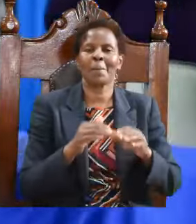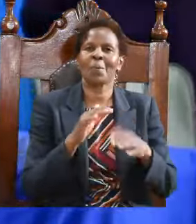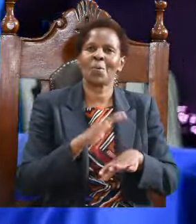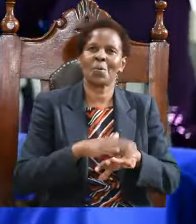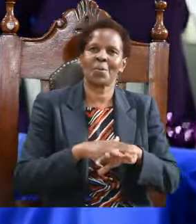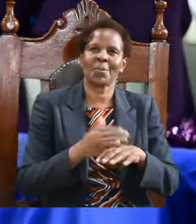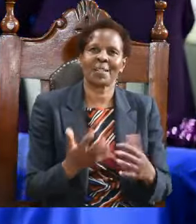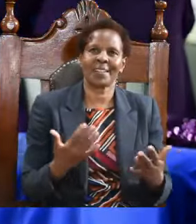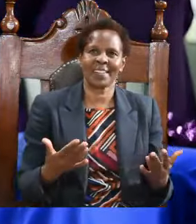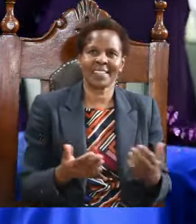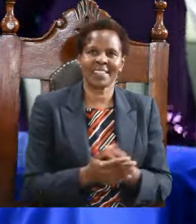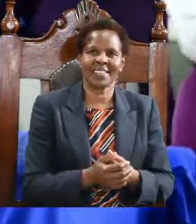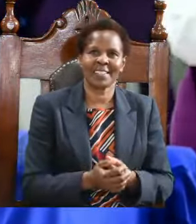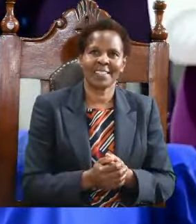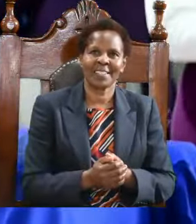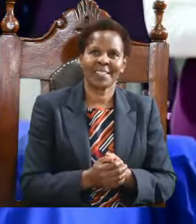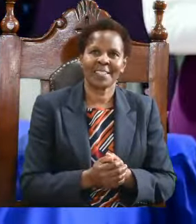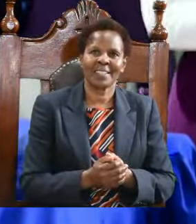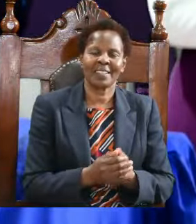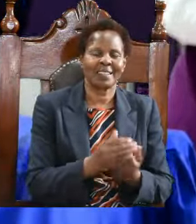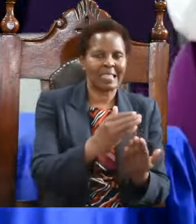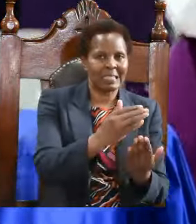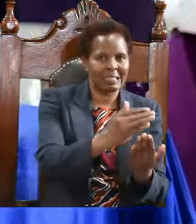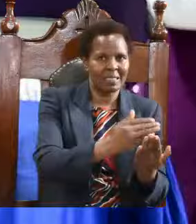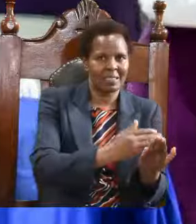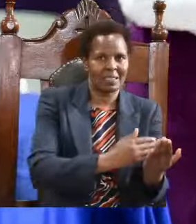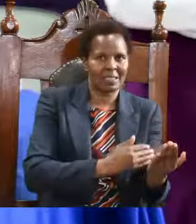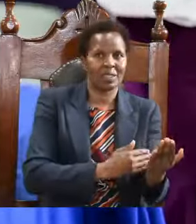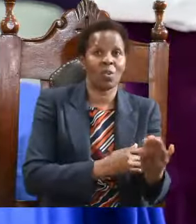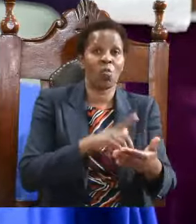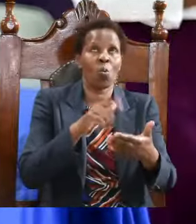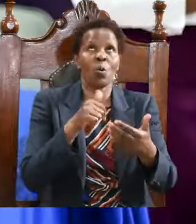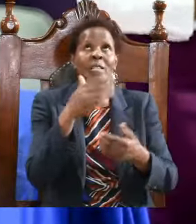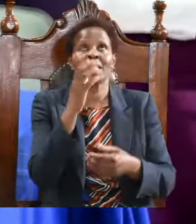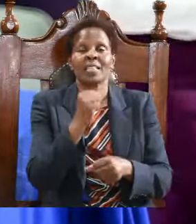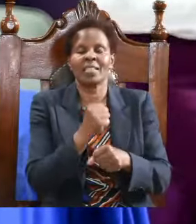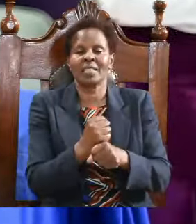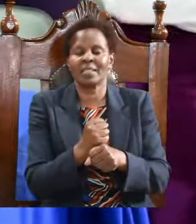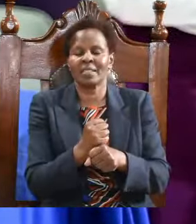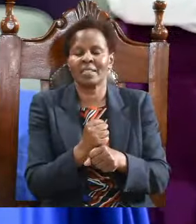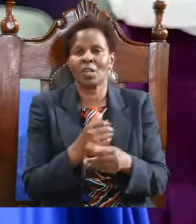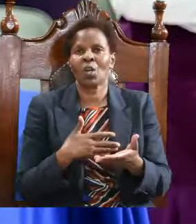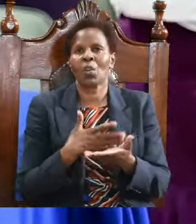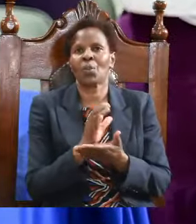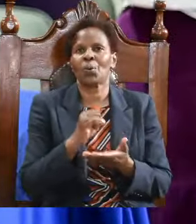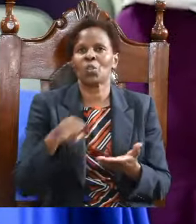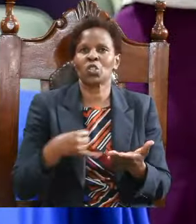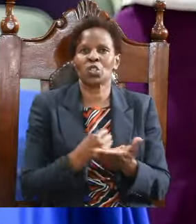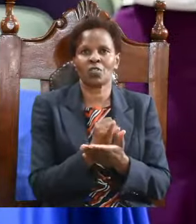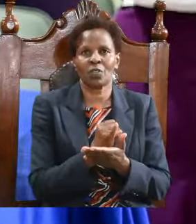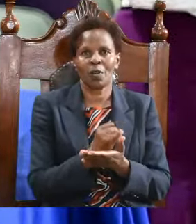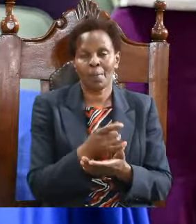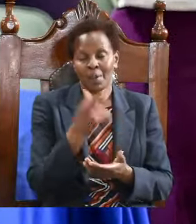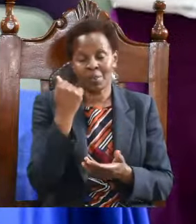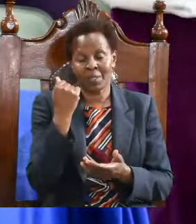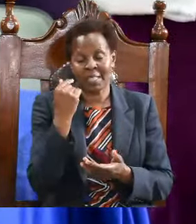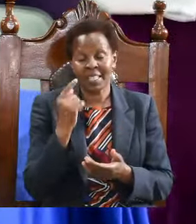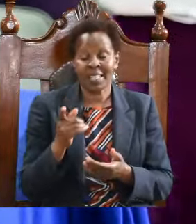Joshua counted. He and the rest. He and of what he achieved. Because God was on his